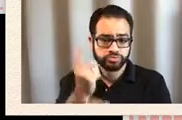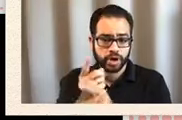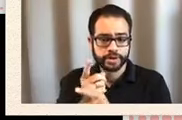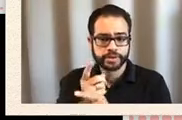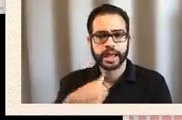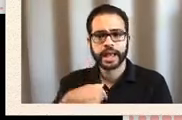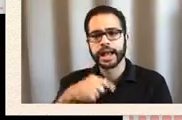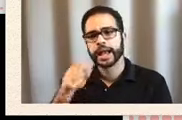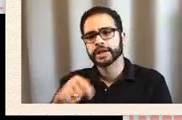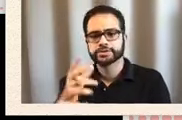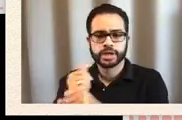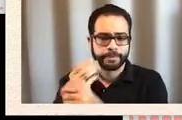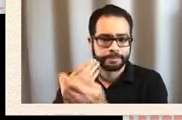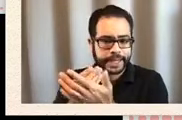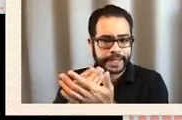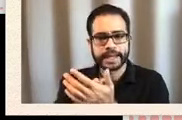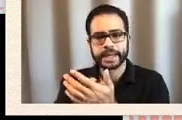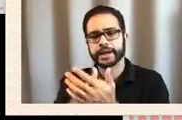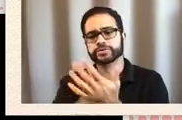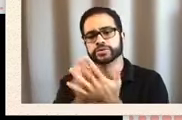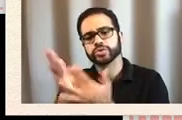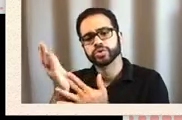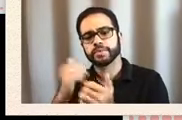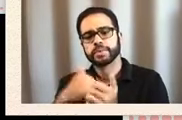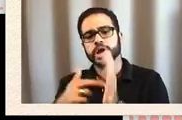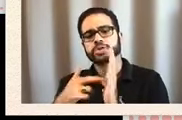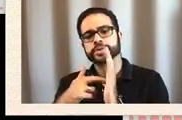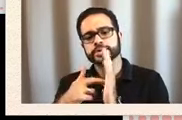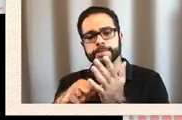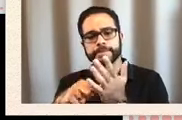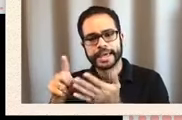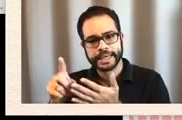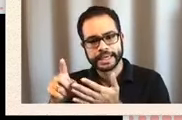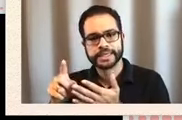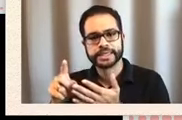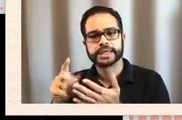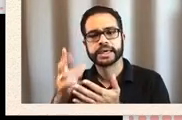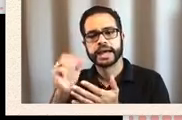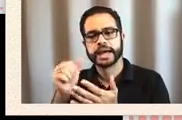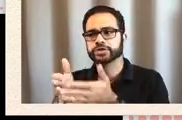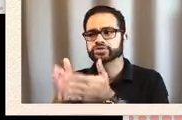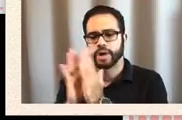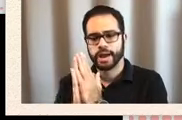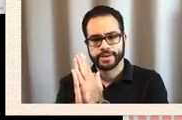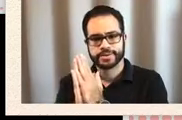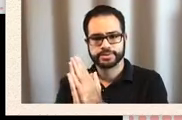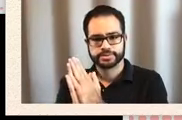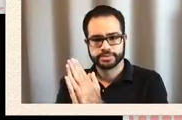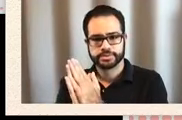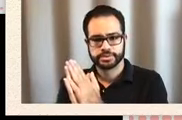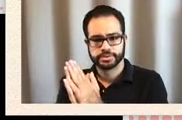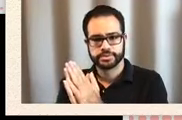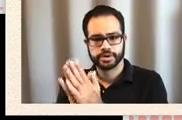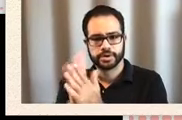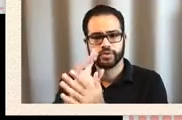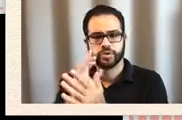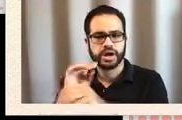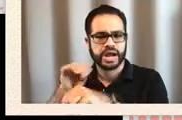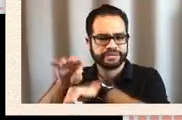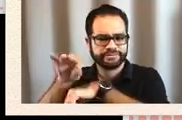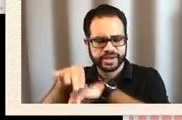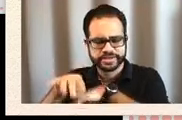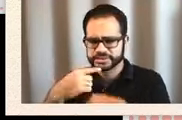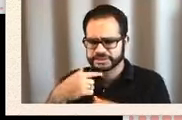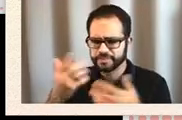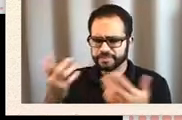to go through my representative payee, and I had to ask for some advice that, hey, do you think a birthday party would